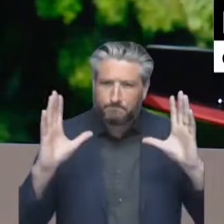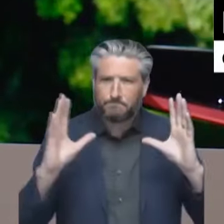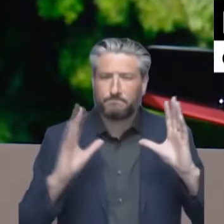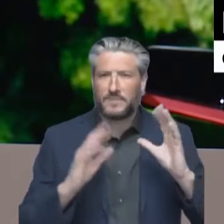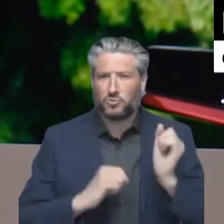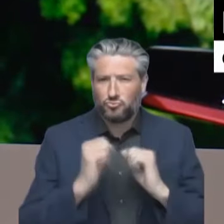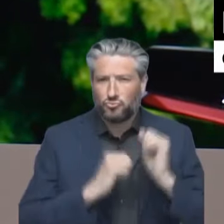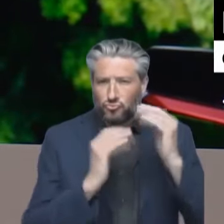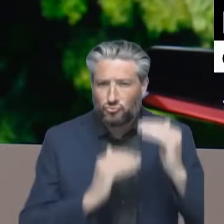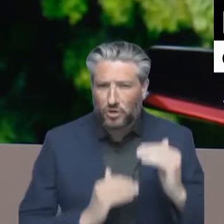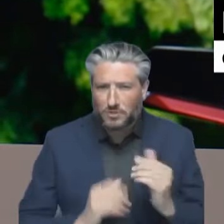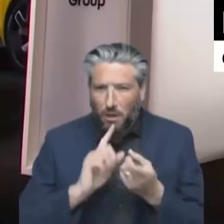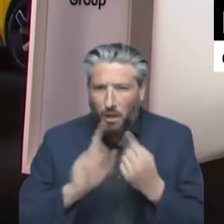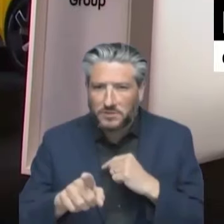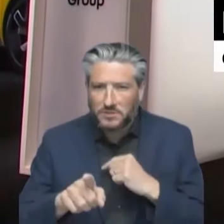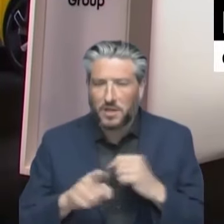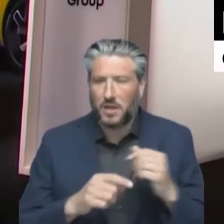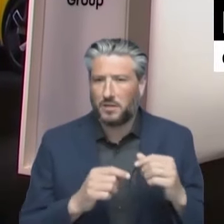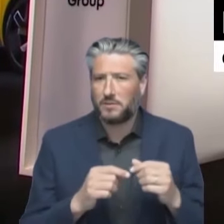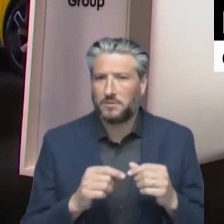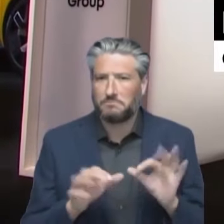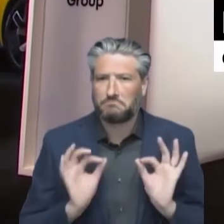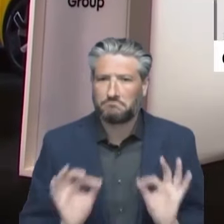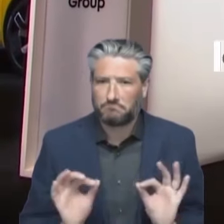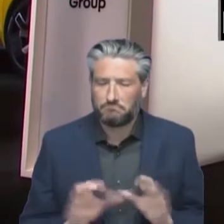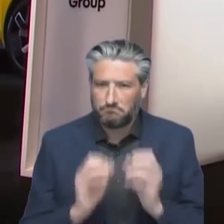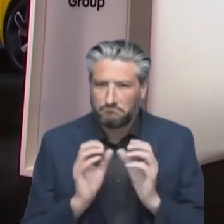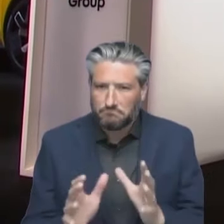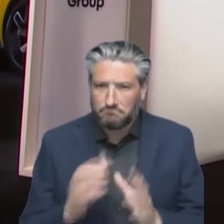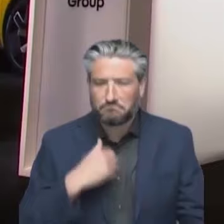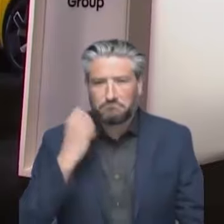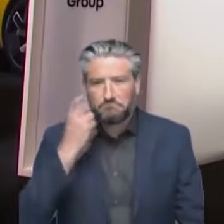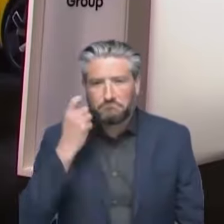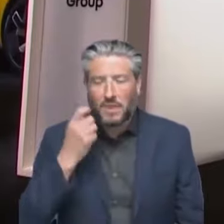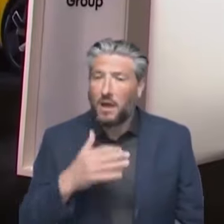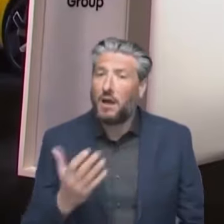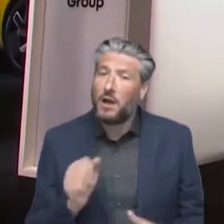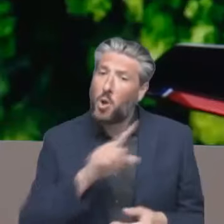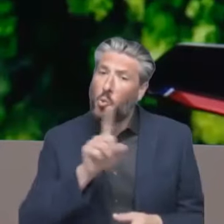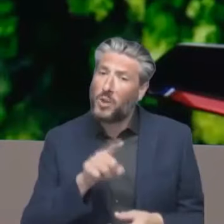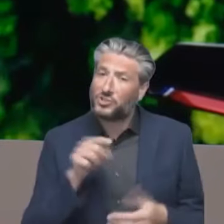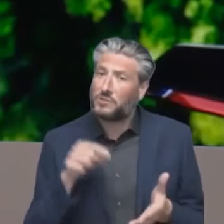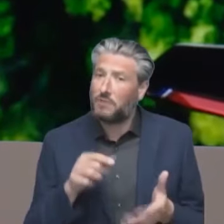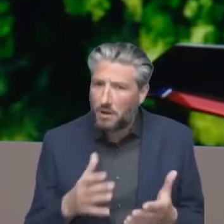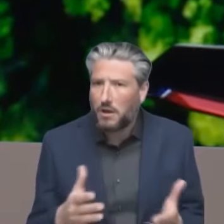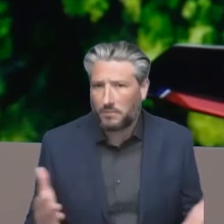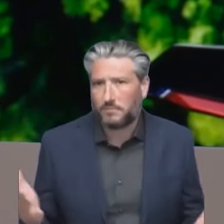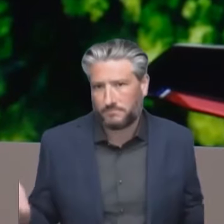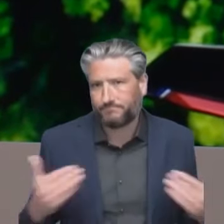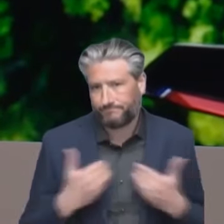so that I can leave space for other questions. It's quite clear that Renault is a leading company